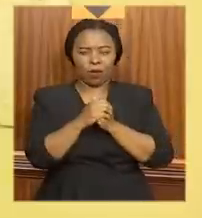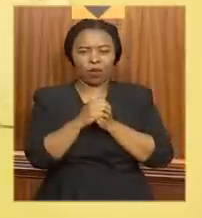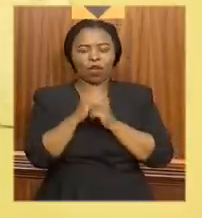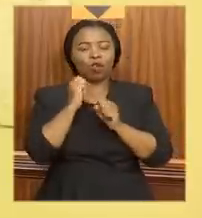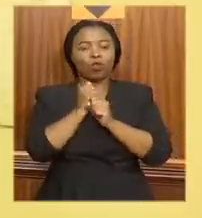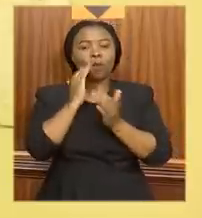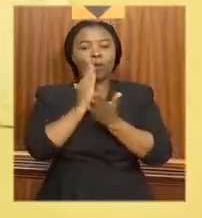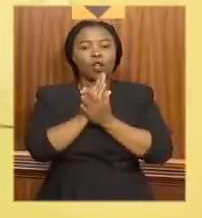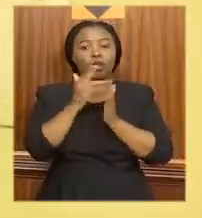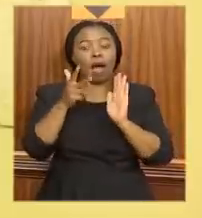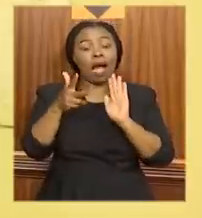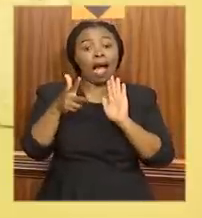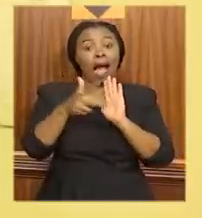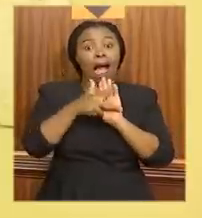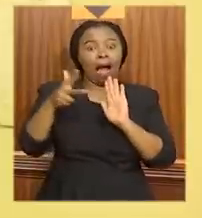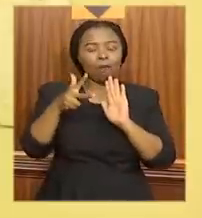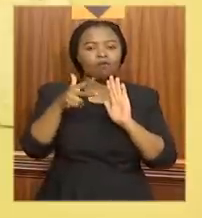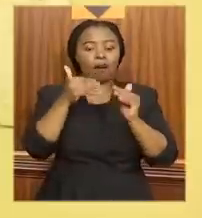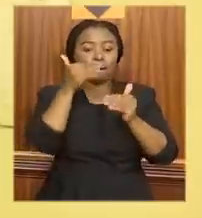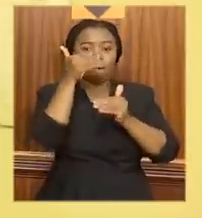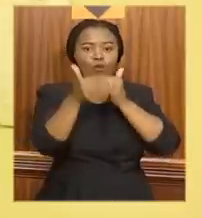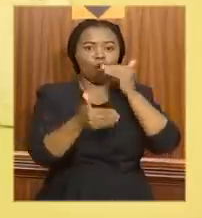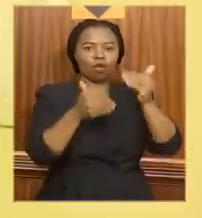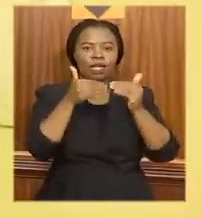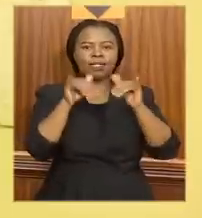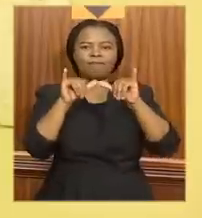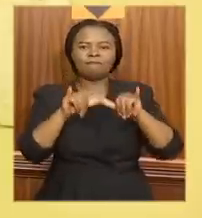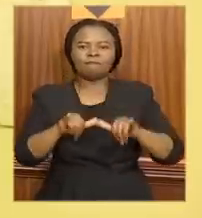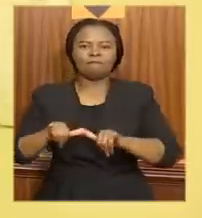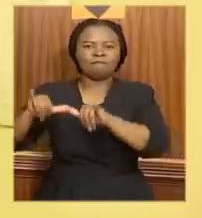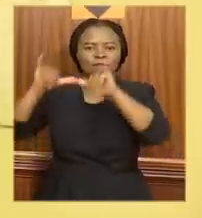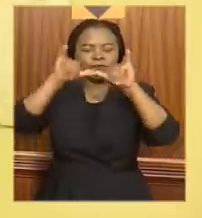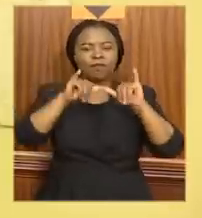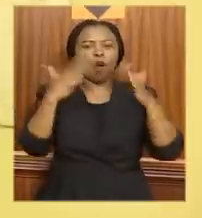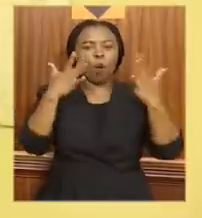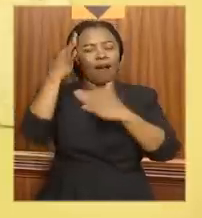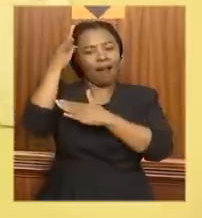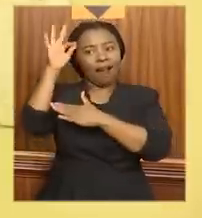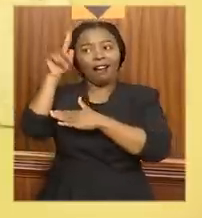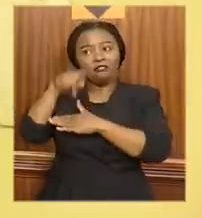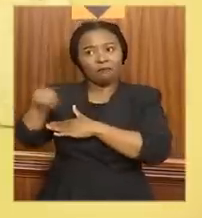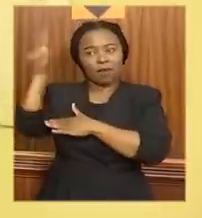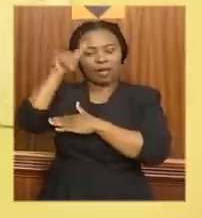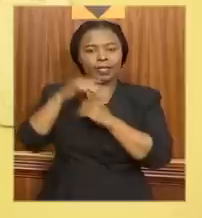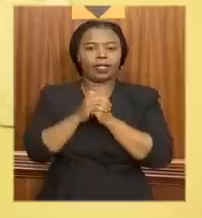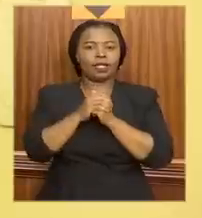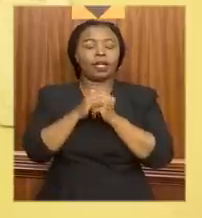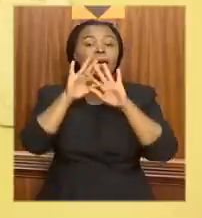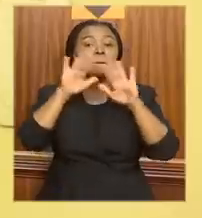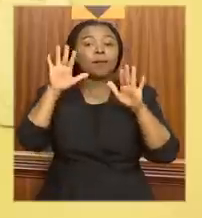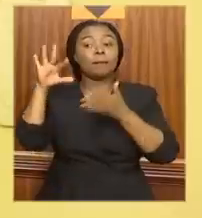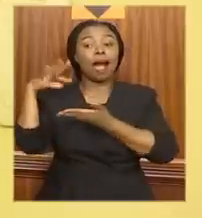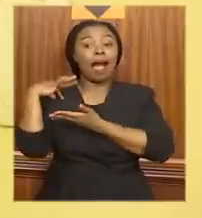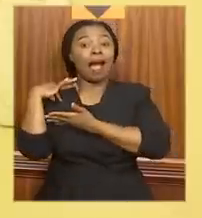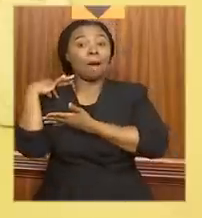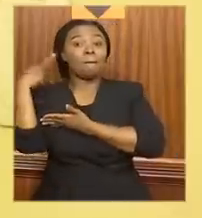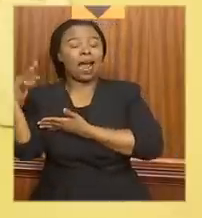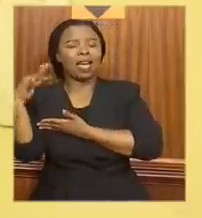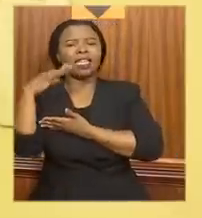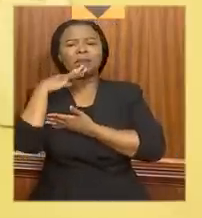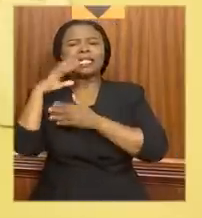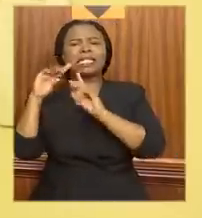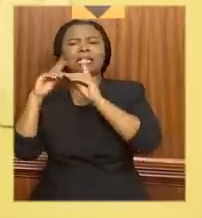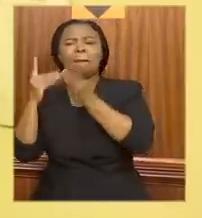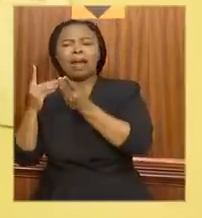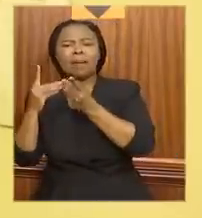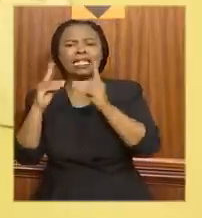of approval processes across government, so that those who apply should not be moving from one department